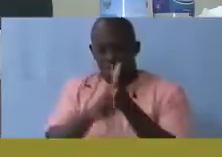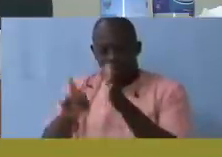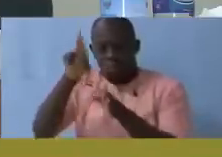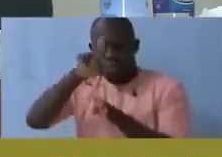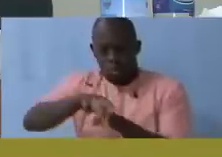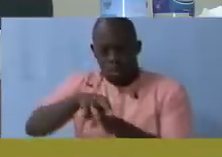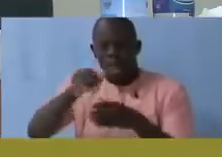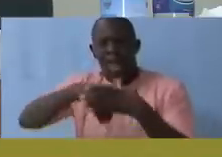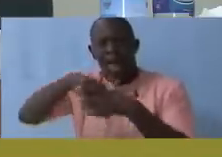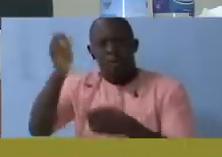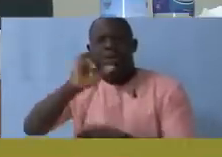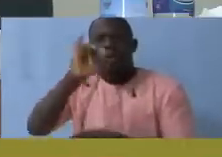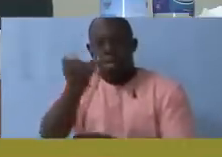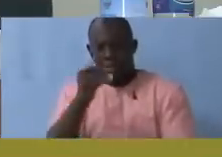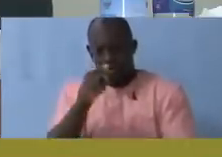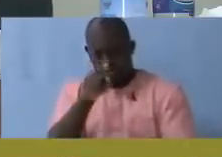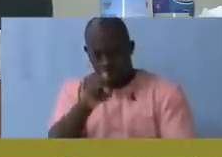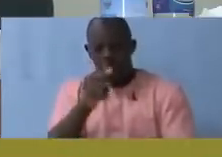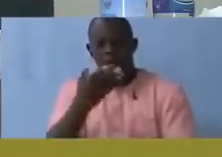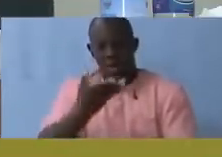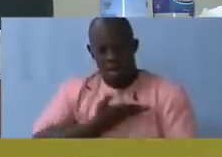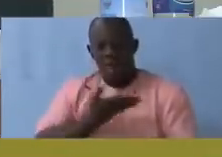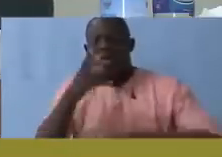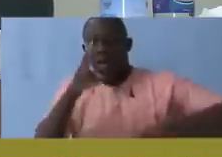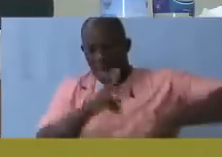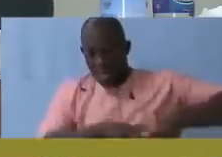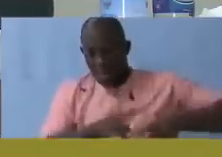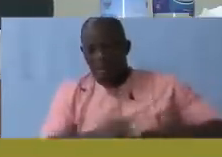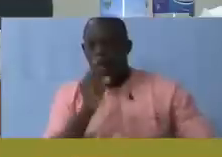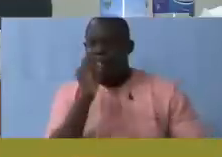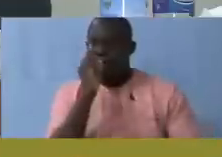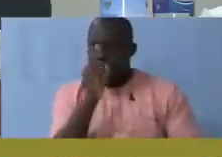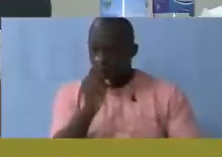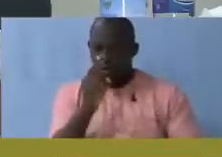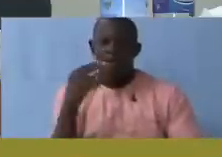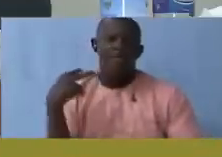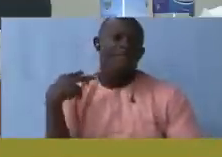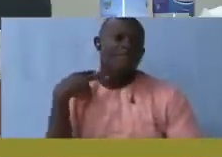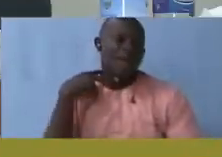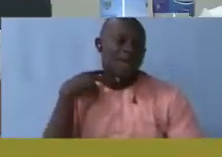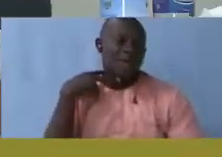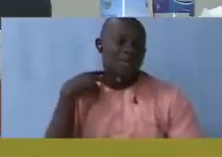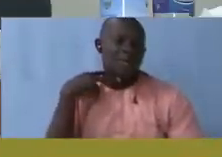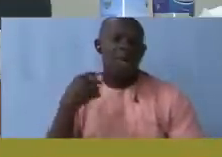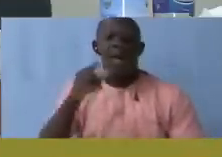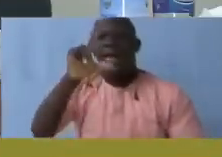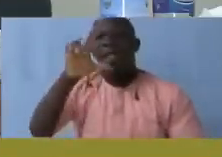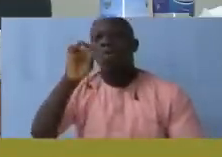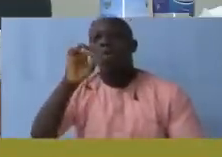come out, yes, you are HIV positive, but the viral load is undetectable.